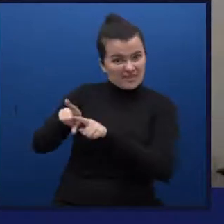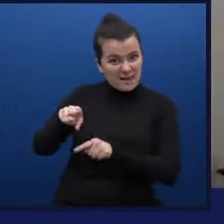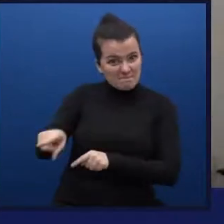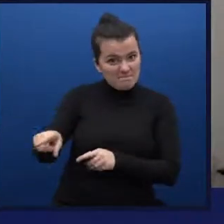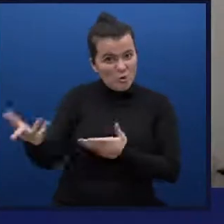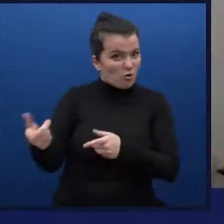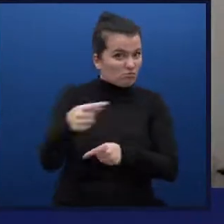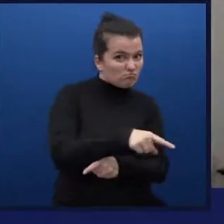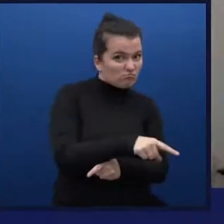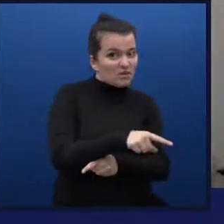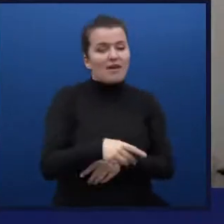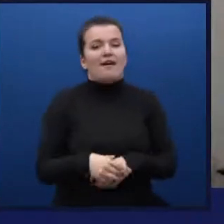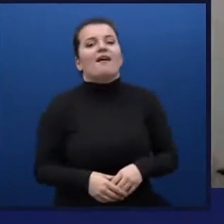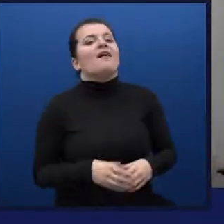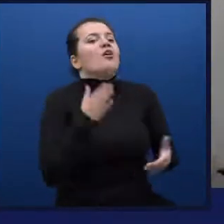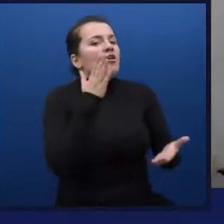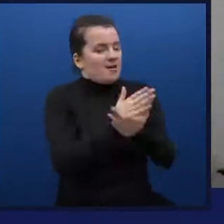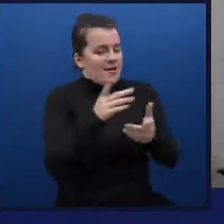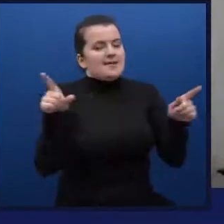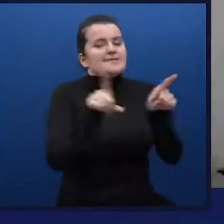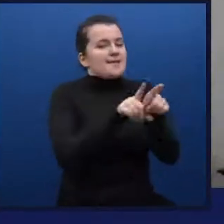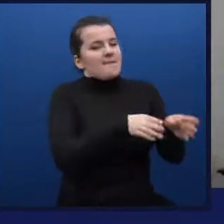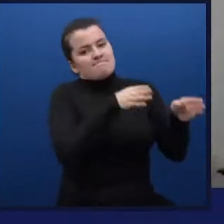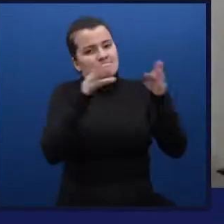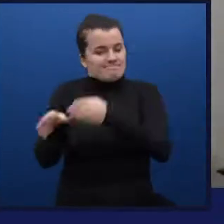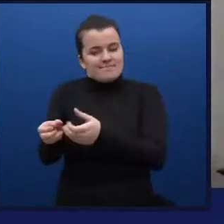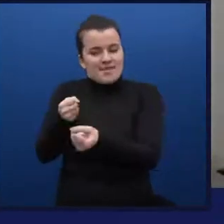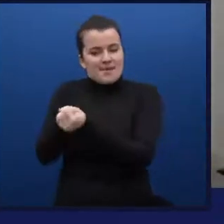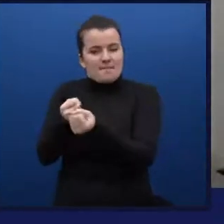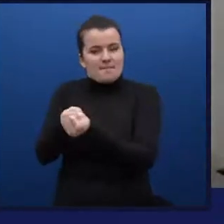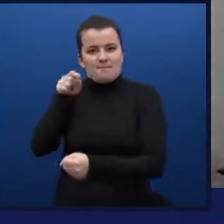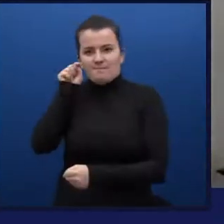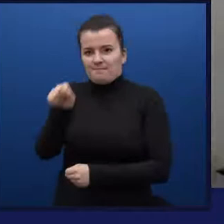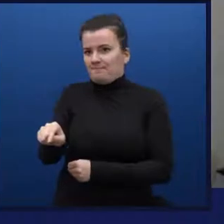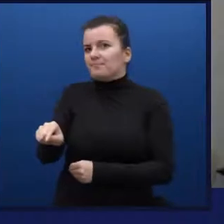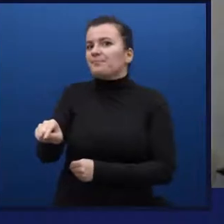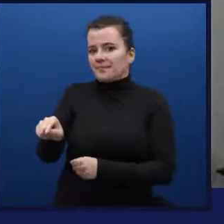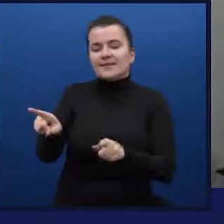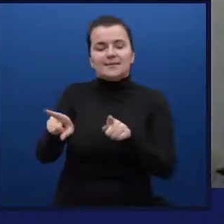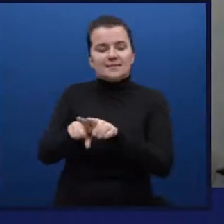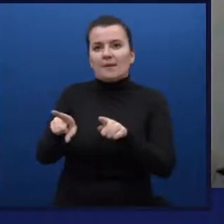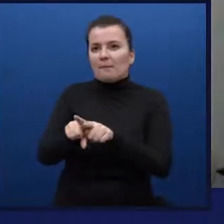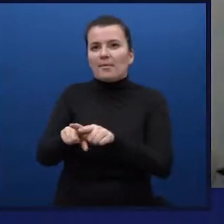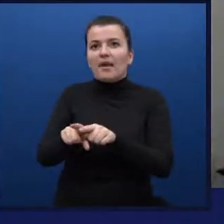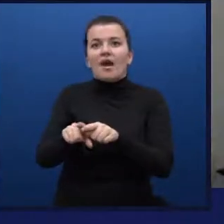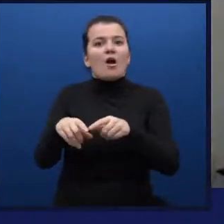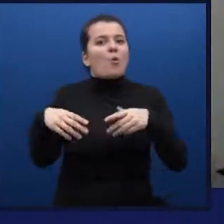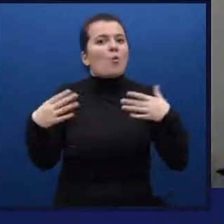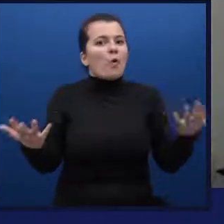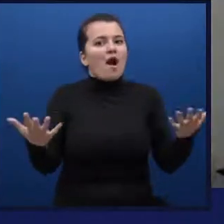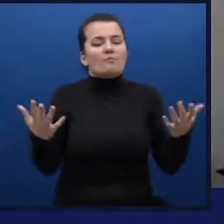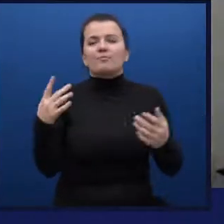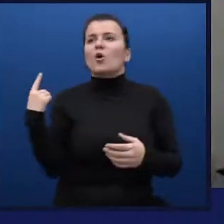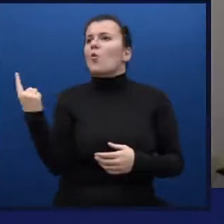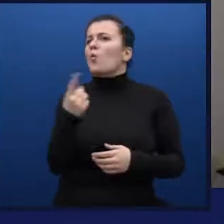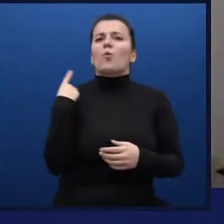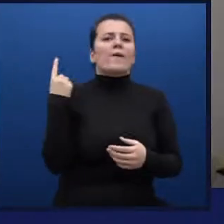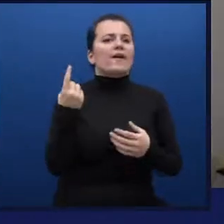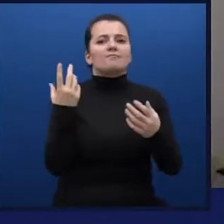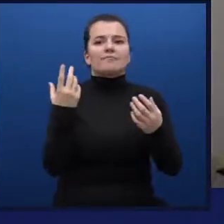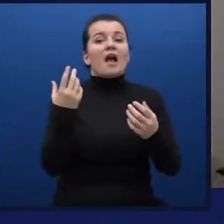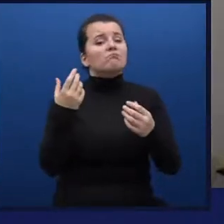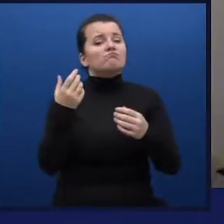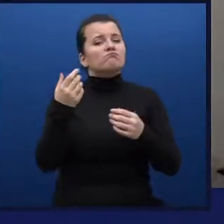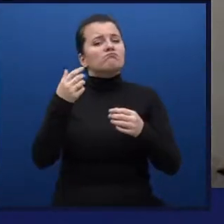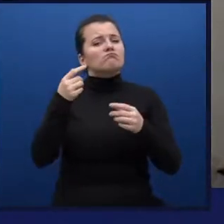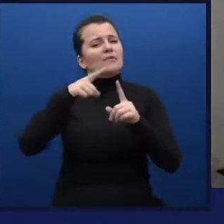a direction I'm encouraging organizations to go in, mainly because I actually don't... We have data scientists,